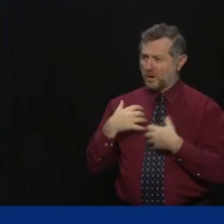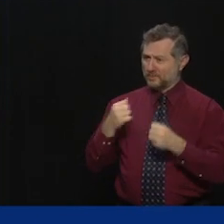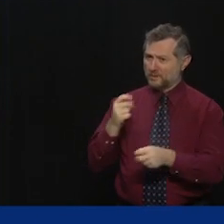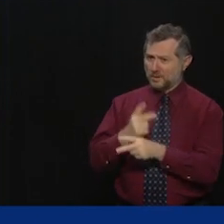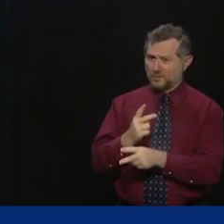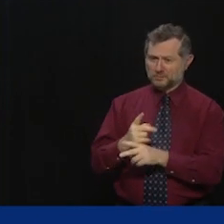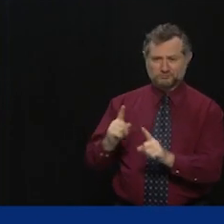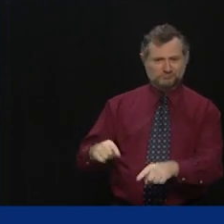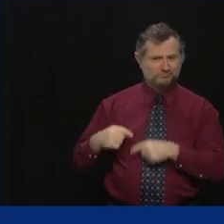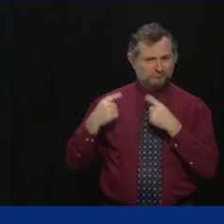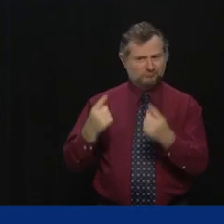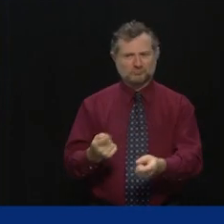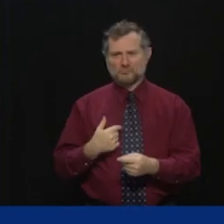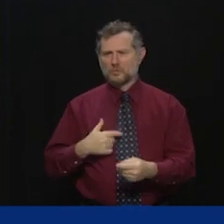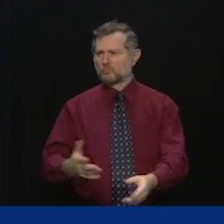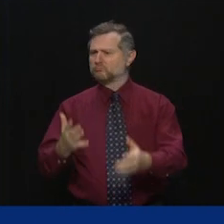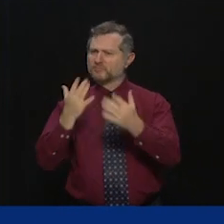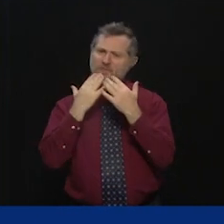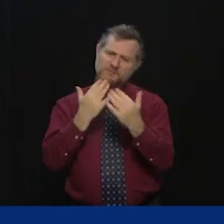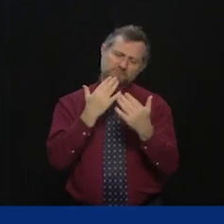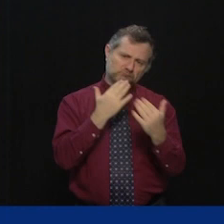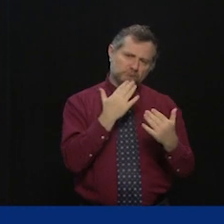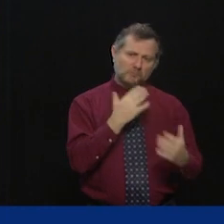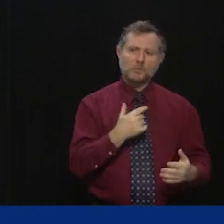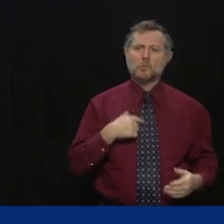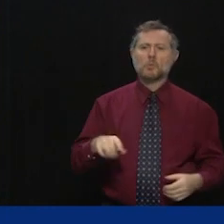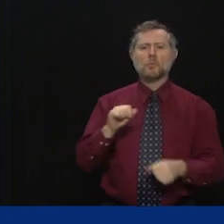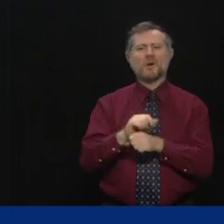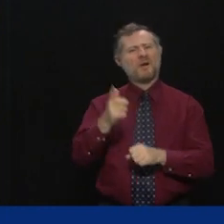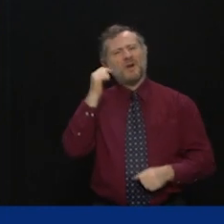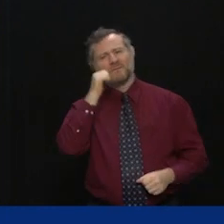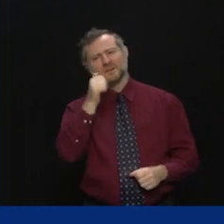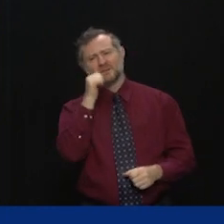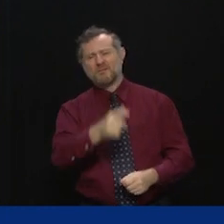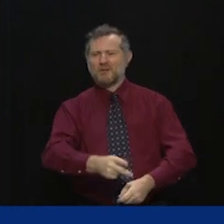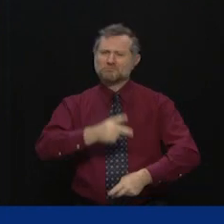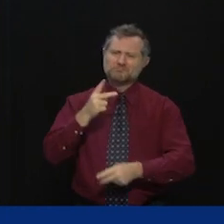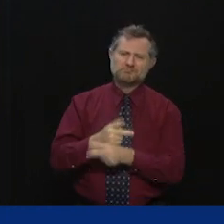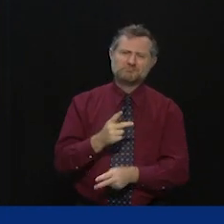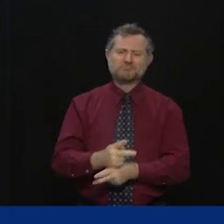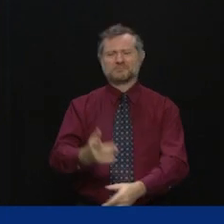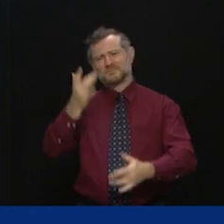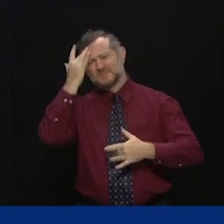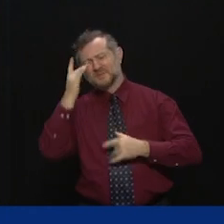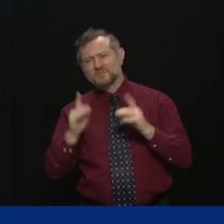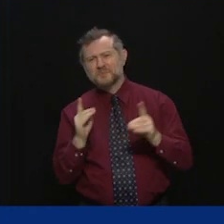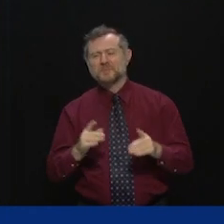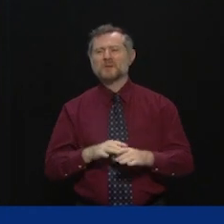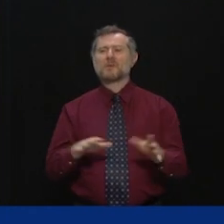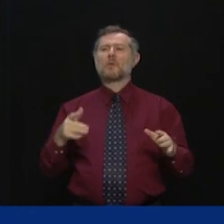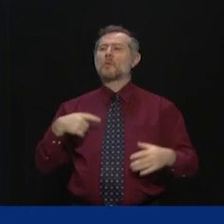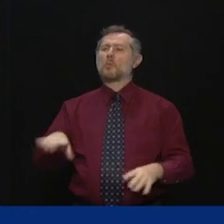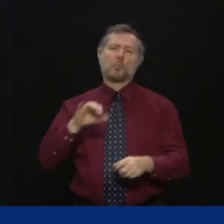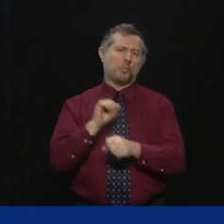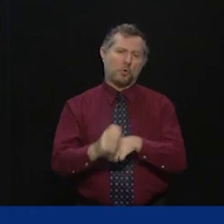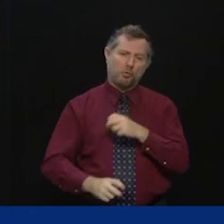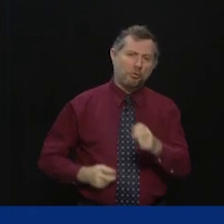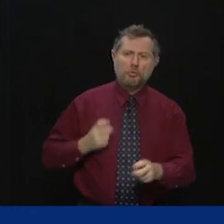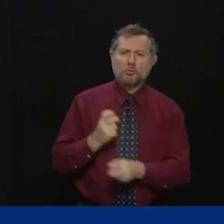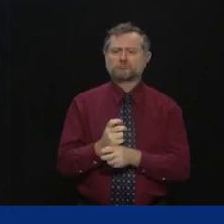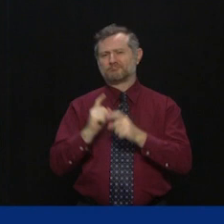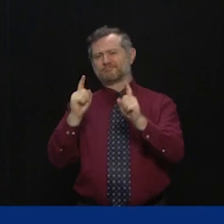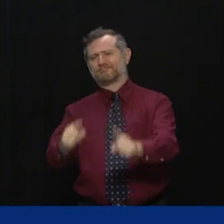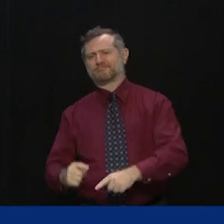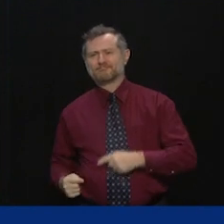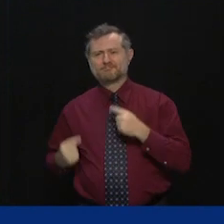thing and being willing to still suit up every day, go into the line of fire. They've been doing this so long, and my God, where would we be without